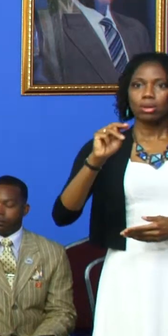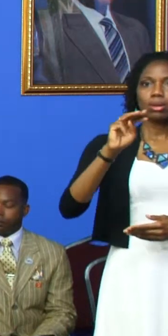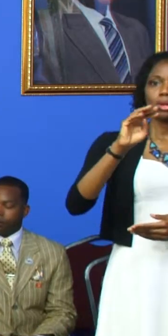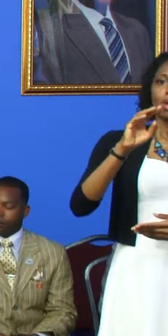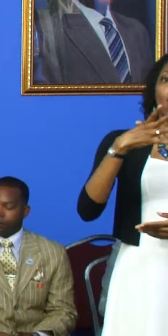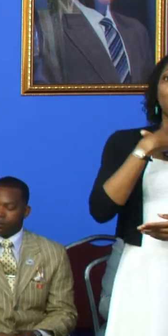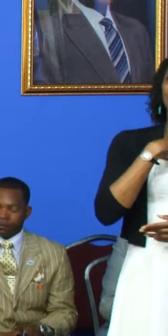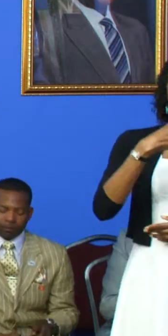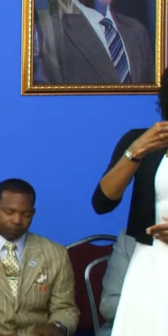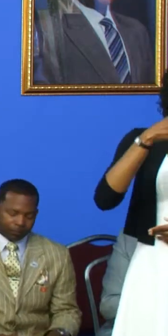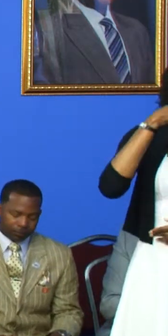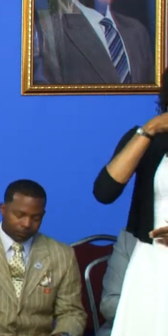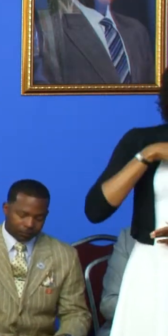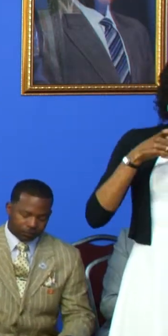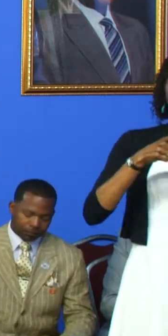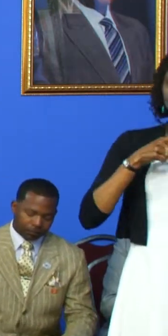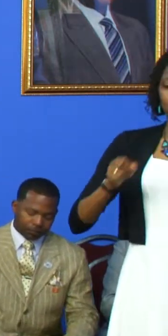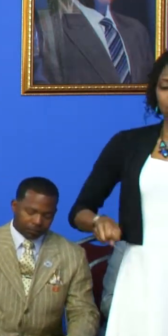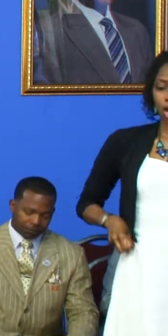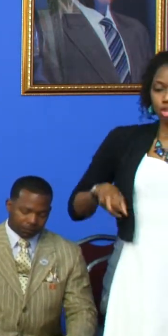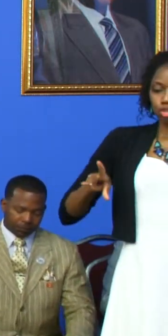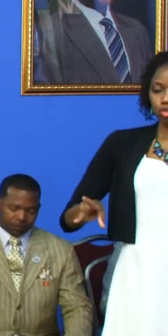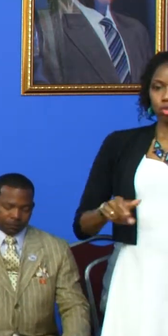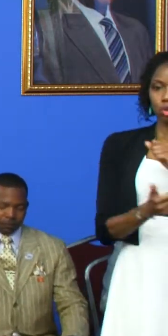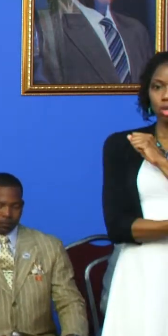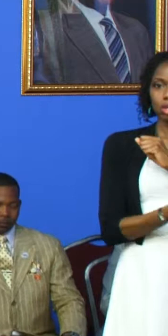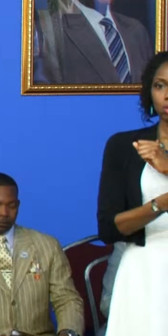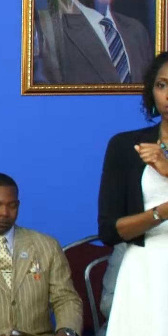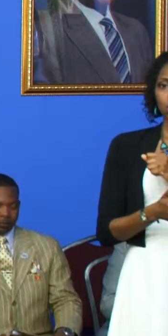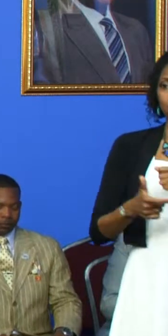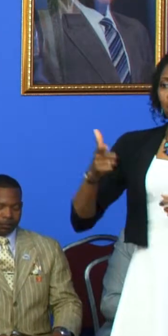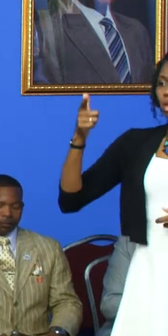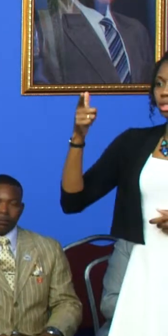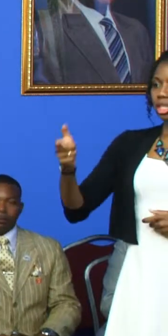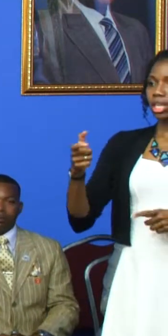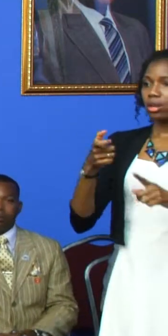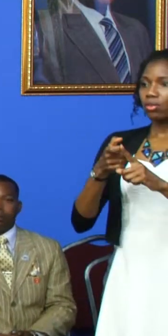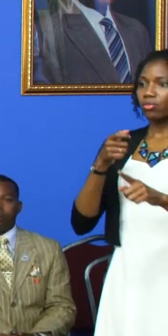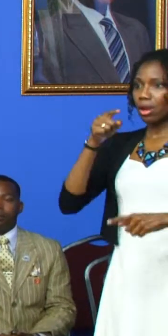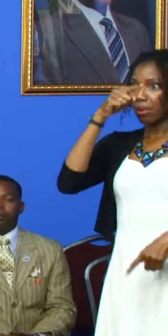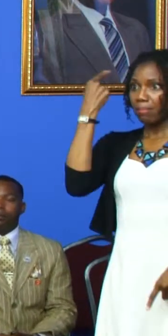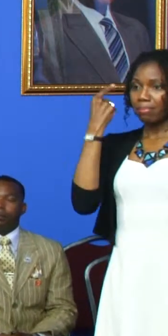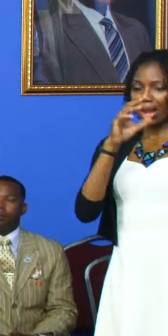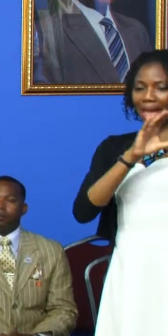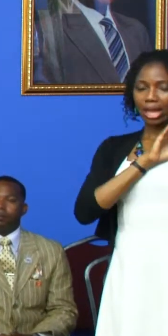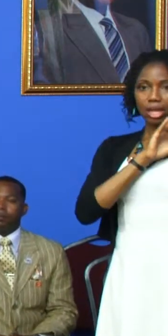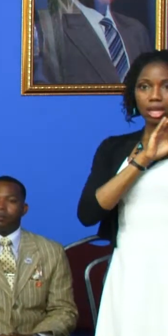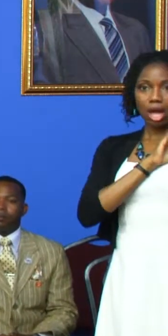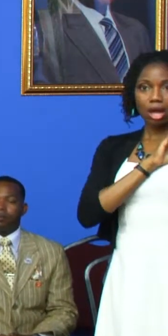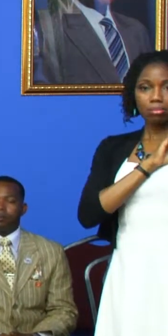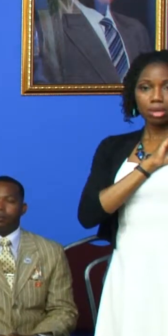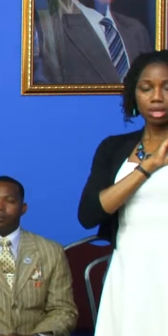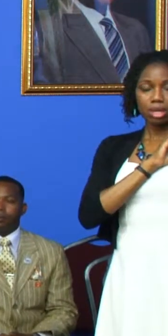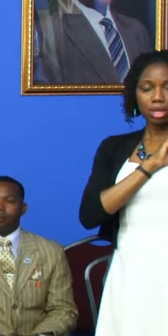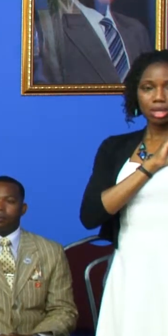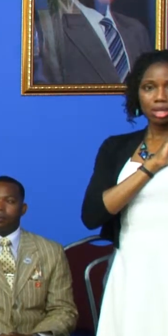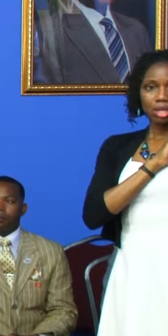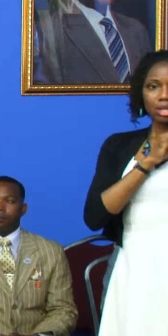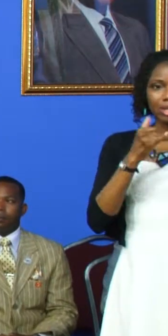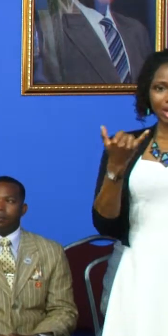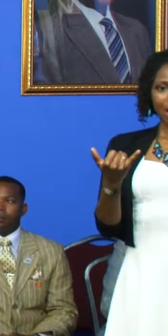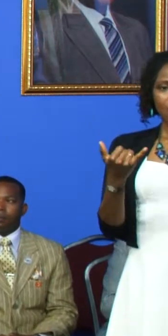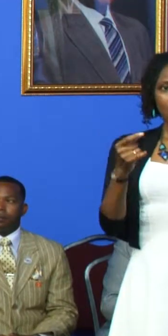Australia, shot and killed by a black cop, and a black